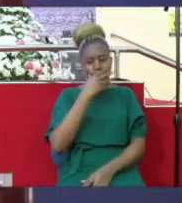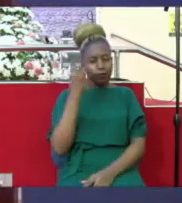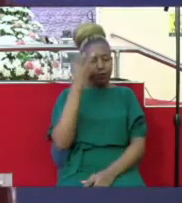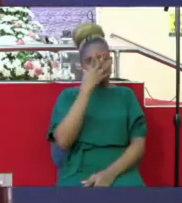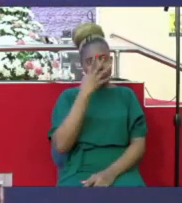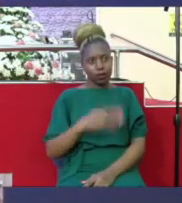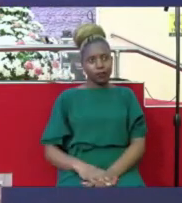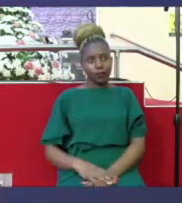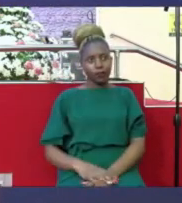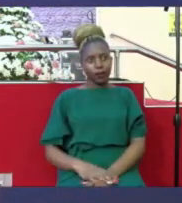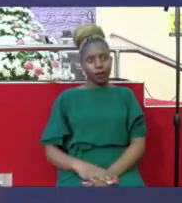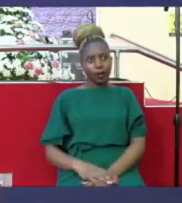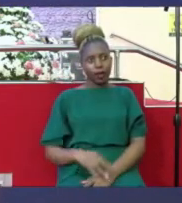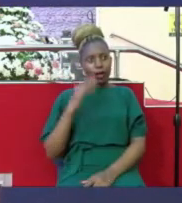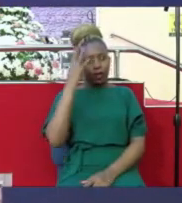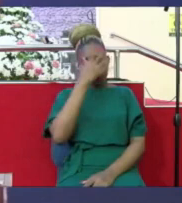And the beauty He brought forth